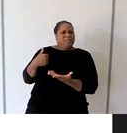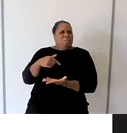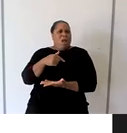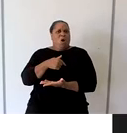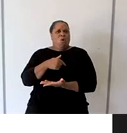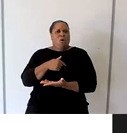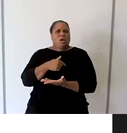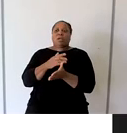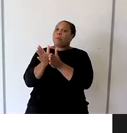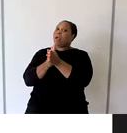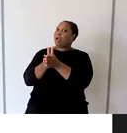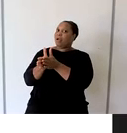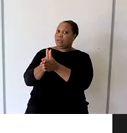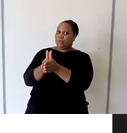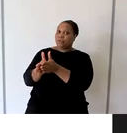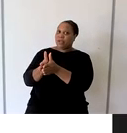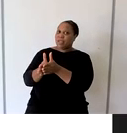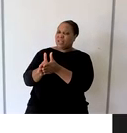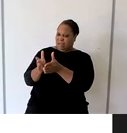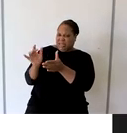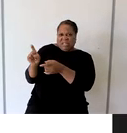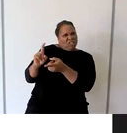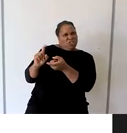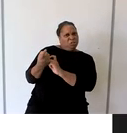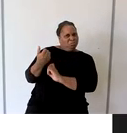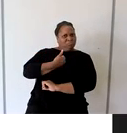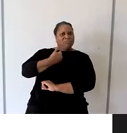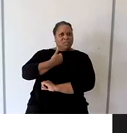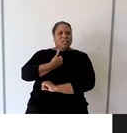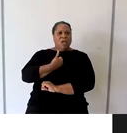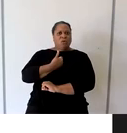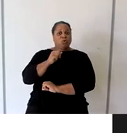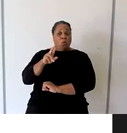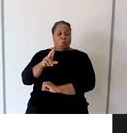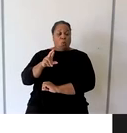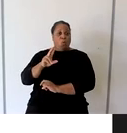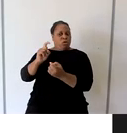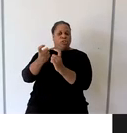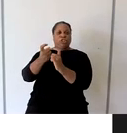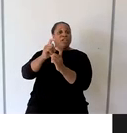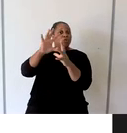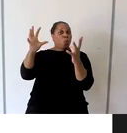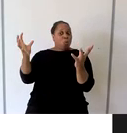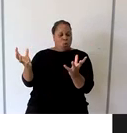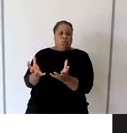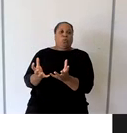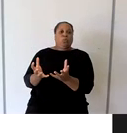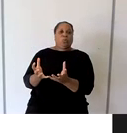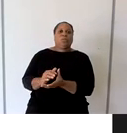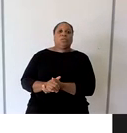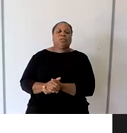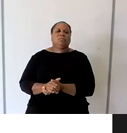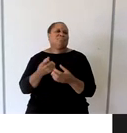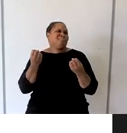become motivated to make a change in ourselves, or maybe even a change in the world as a whole. And a lot